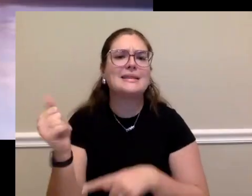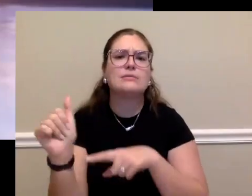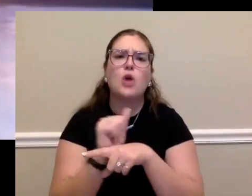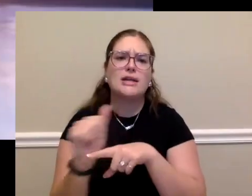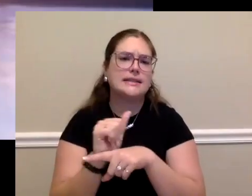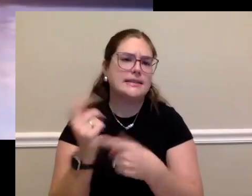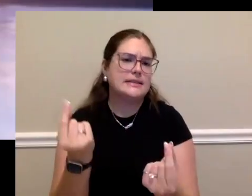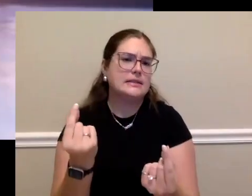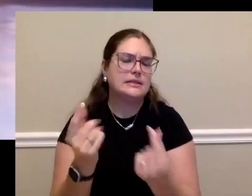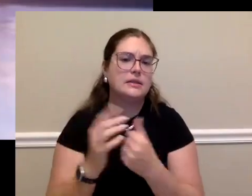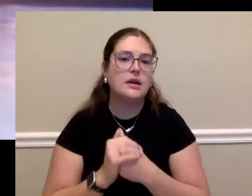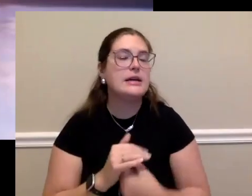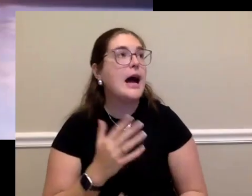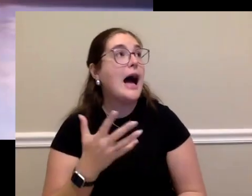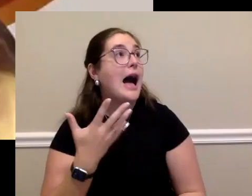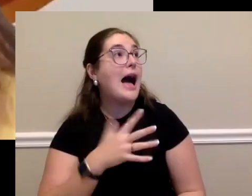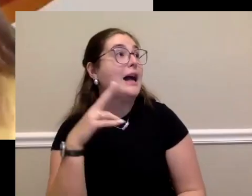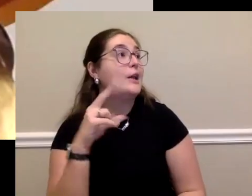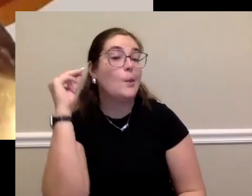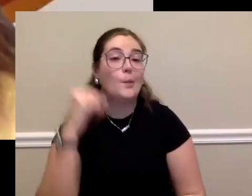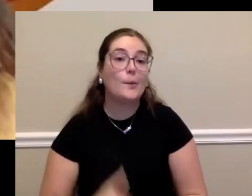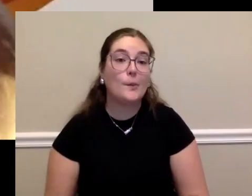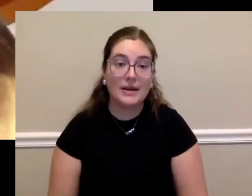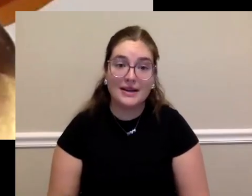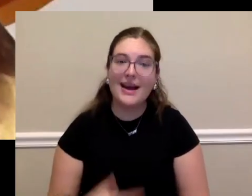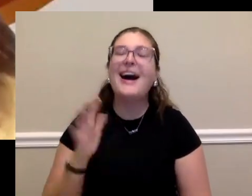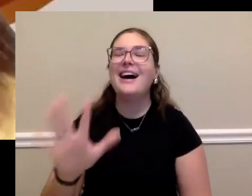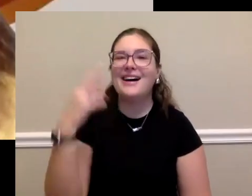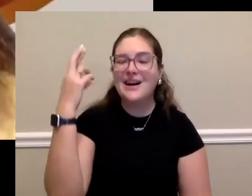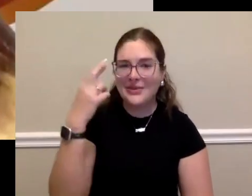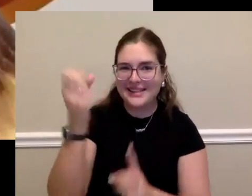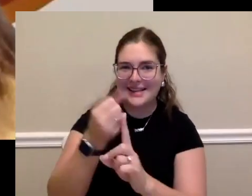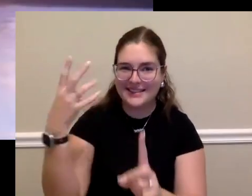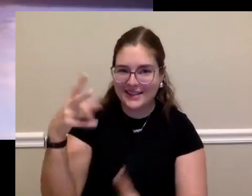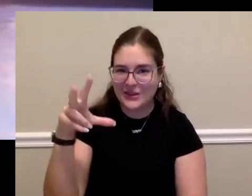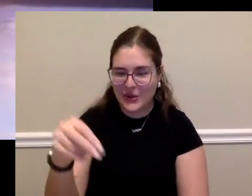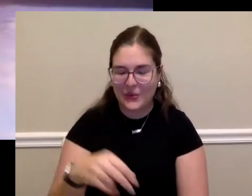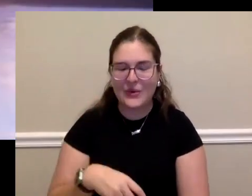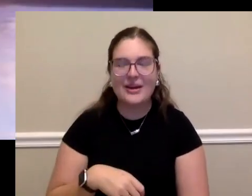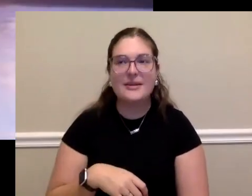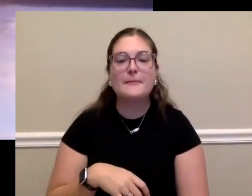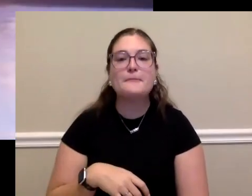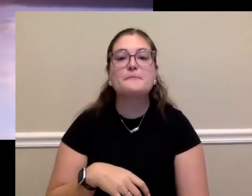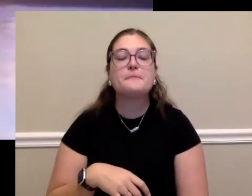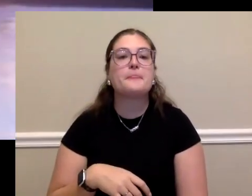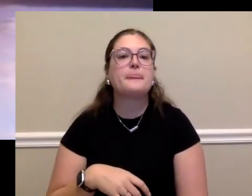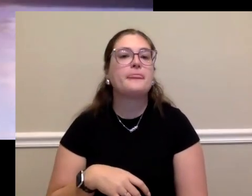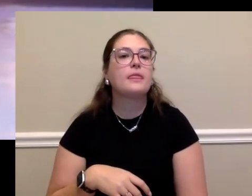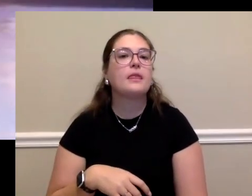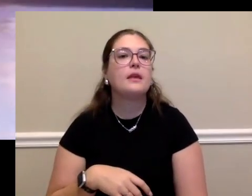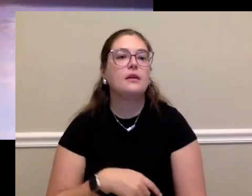No. Okay. And the reason I say no is because what our